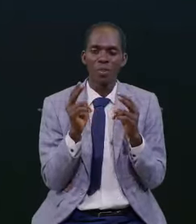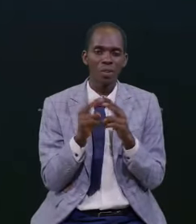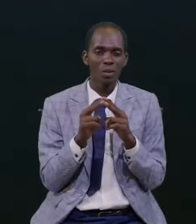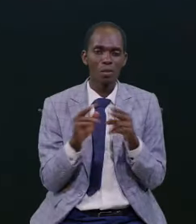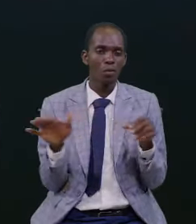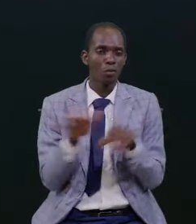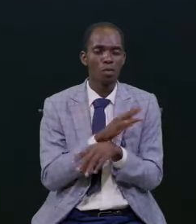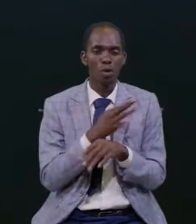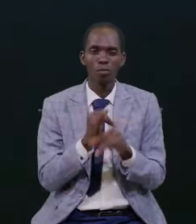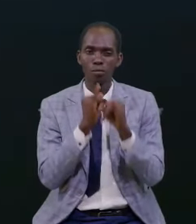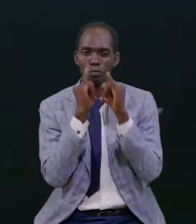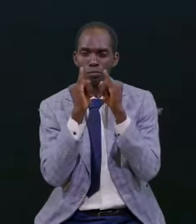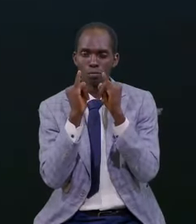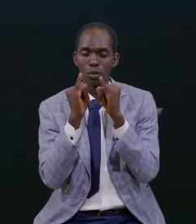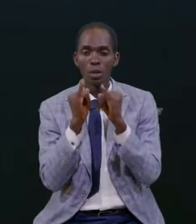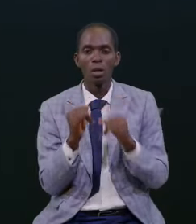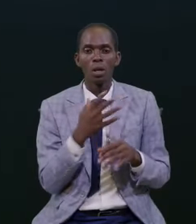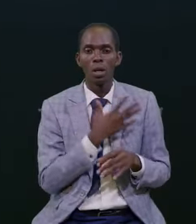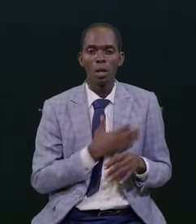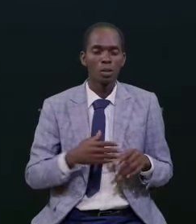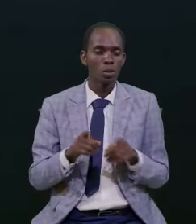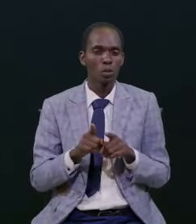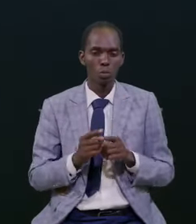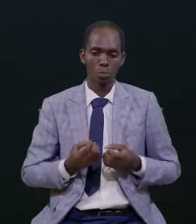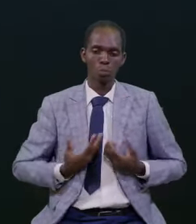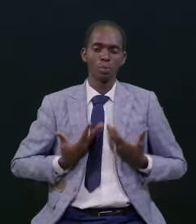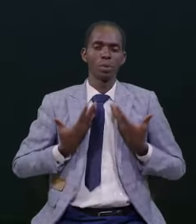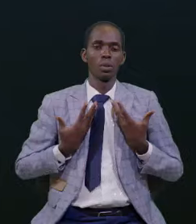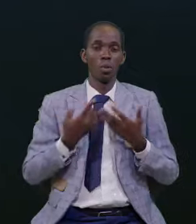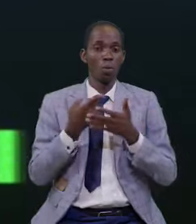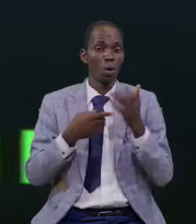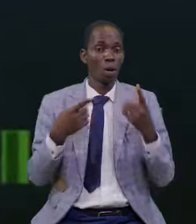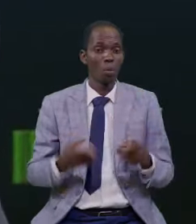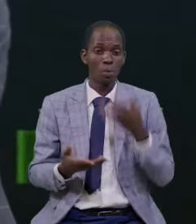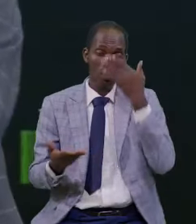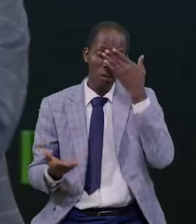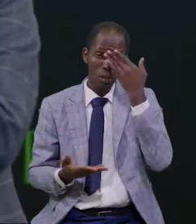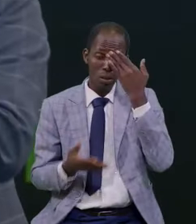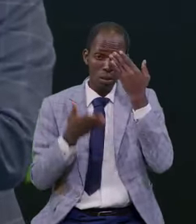very inspiring. What happened here? There was a woman